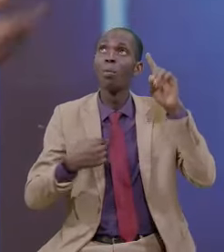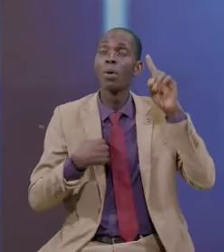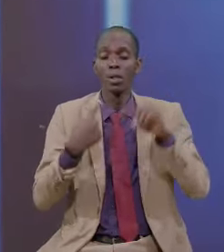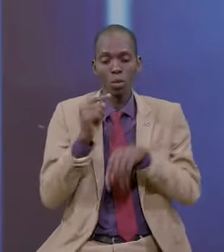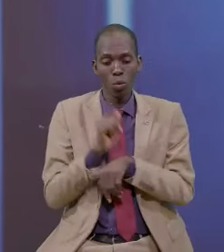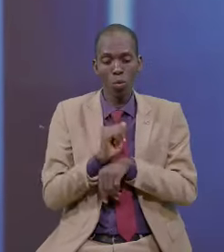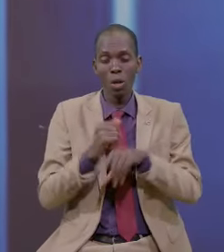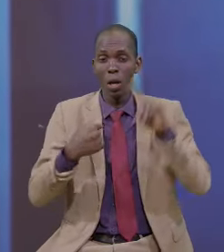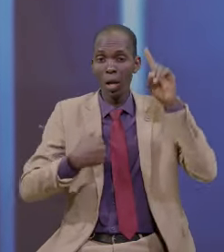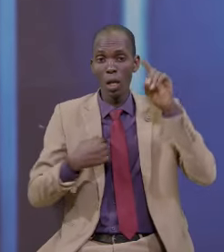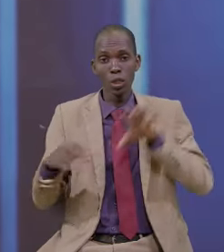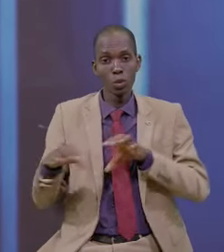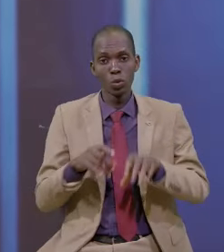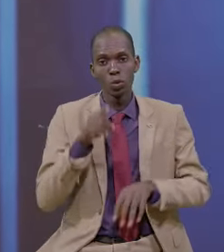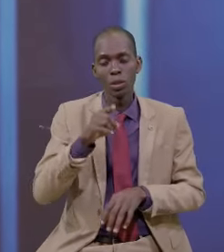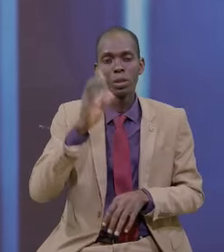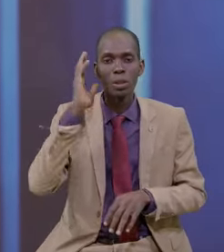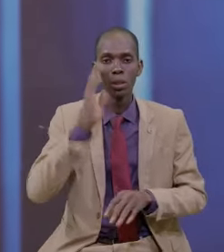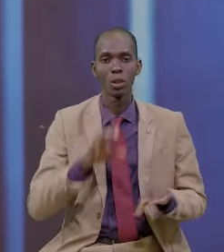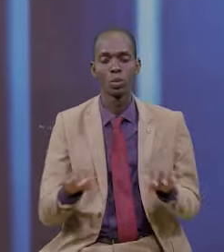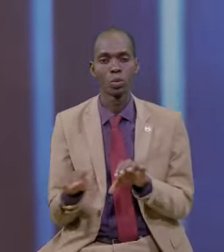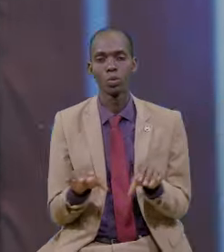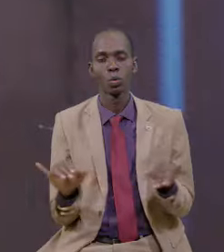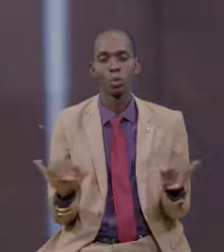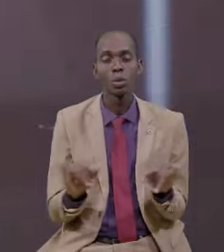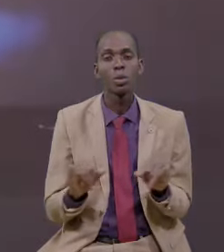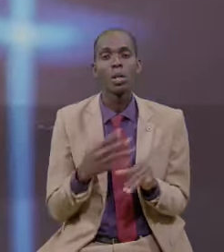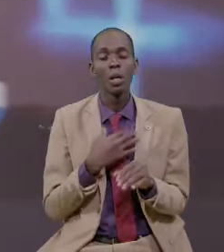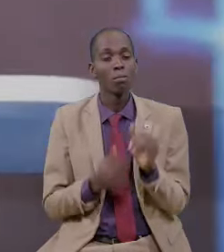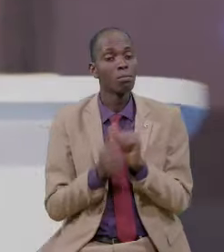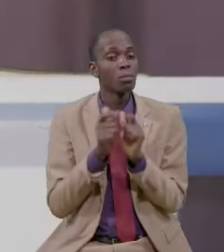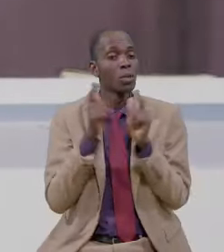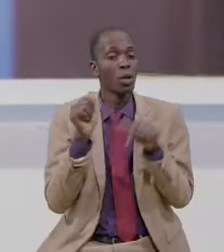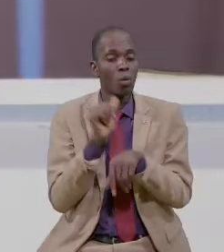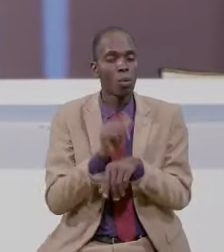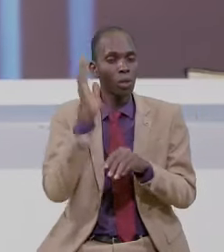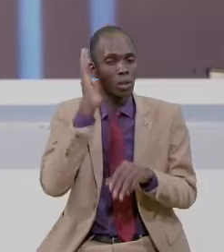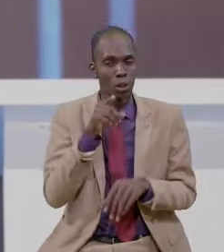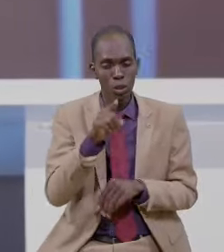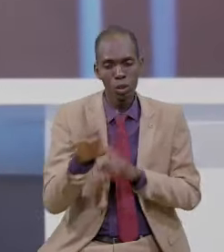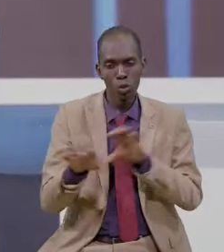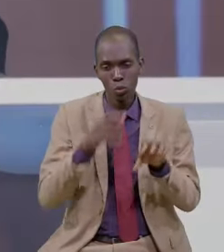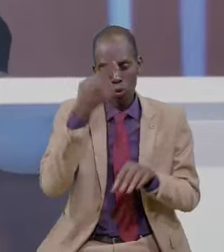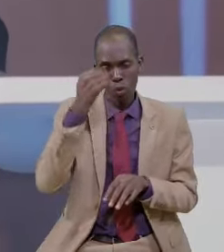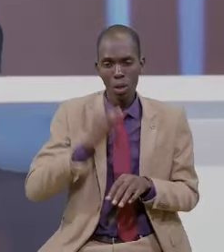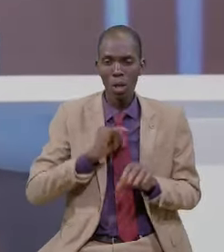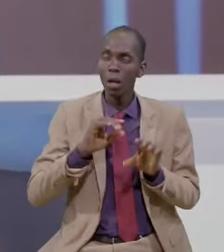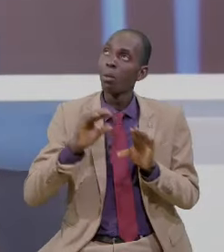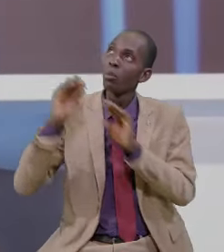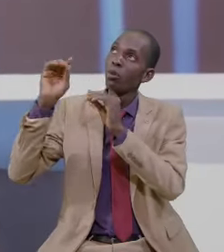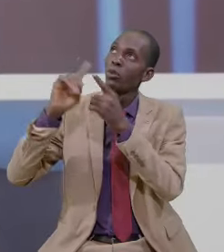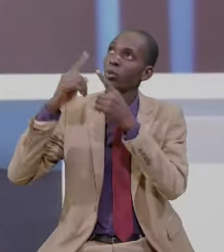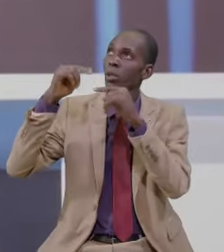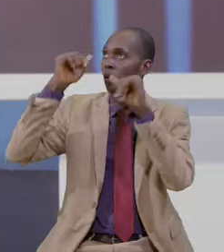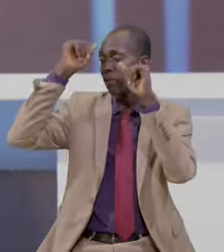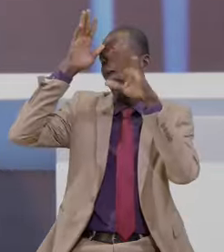do. And greater works than these shall he do, because I go to the Father. Is Jesus with the Father